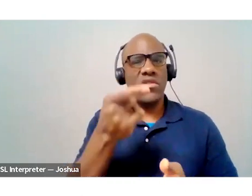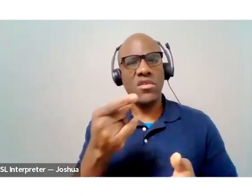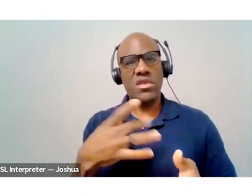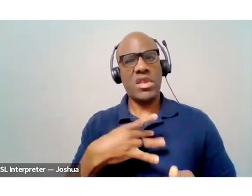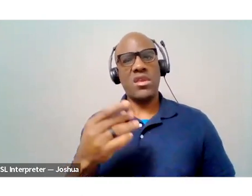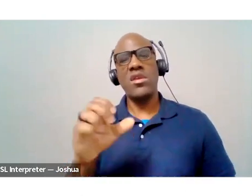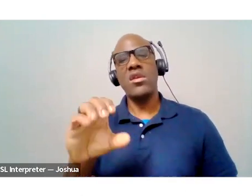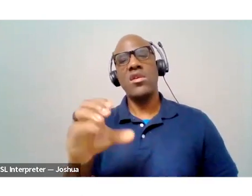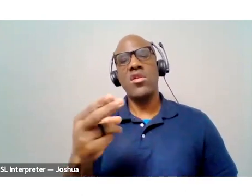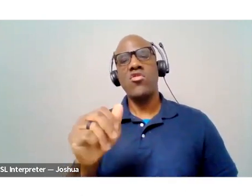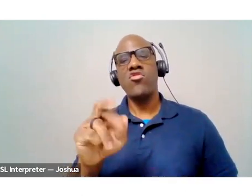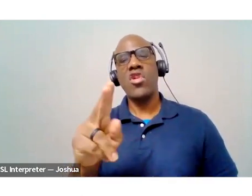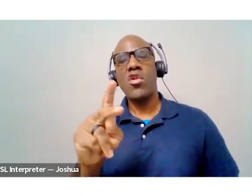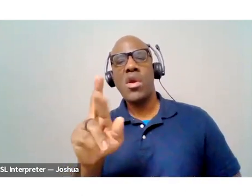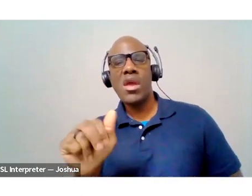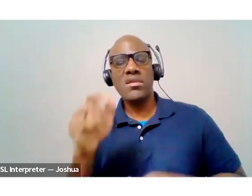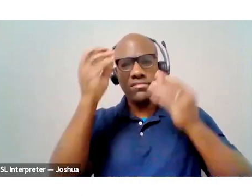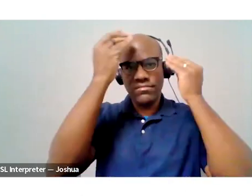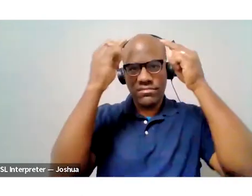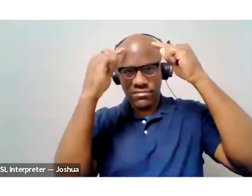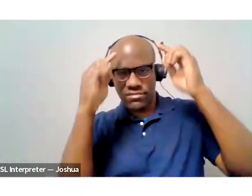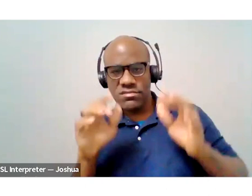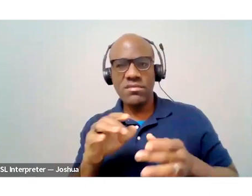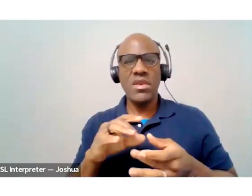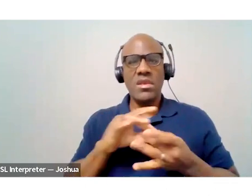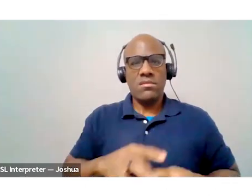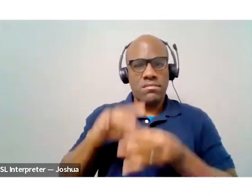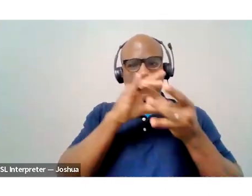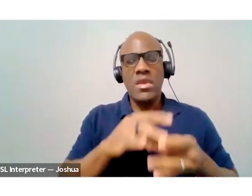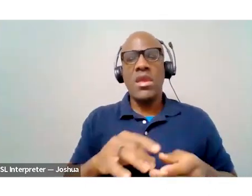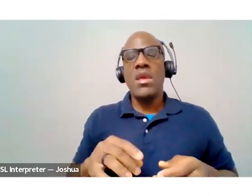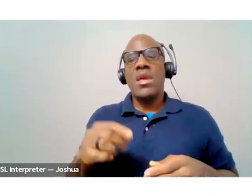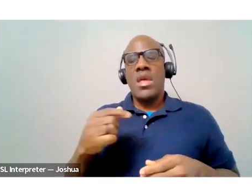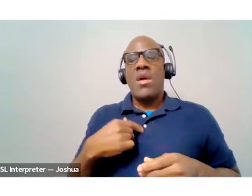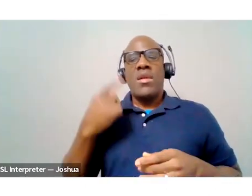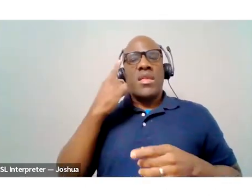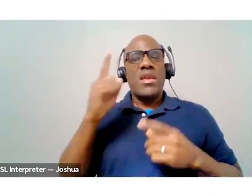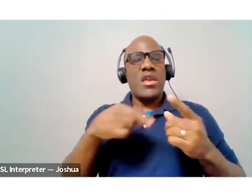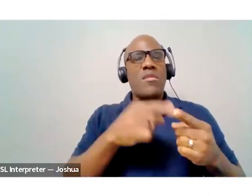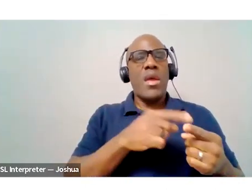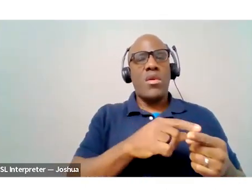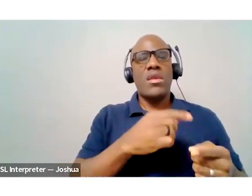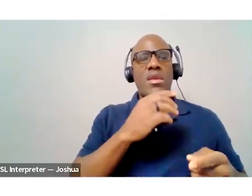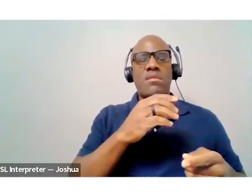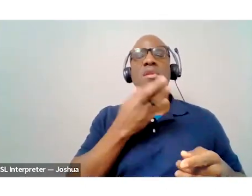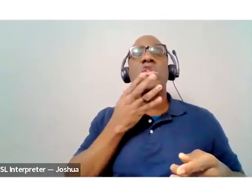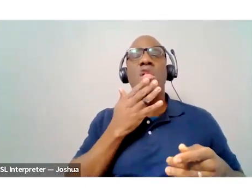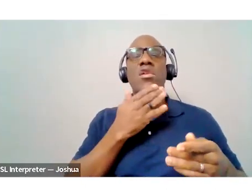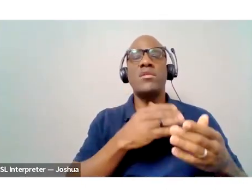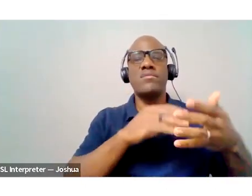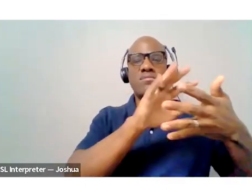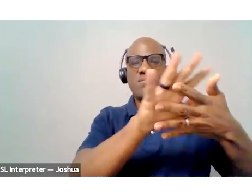the sunsetting of patriarchy as a color scheme. And before I was debating whether or not it would go all